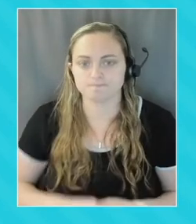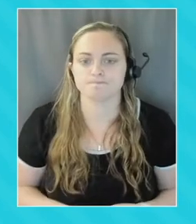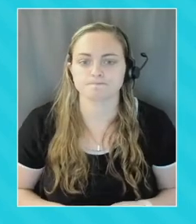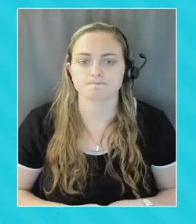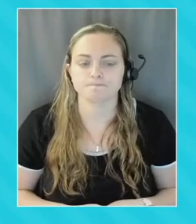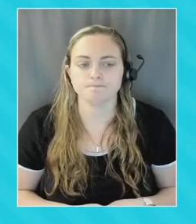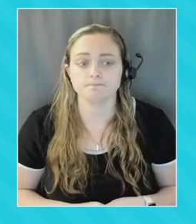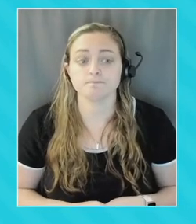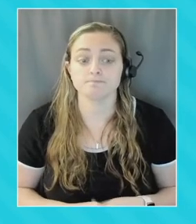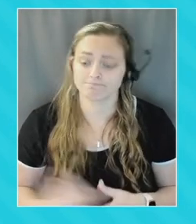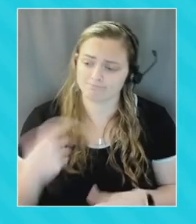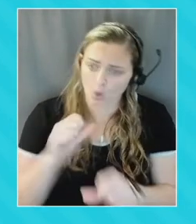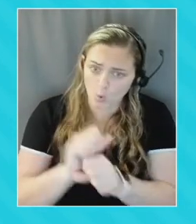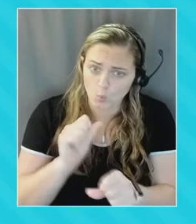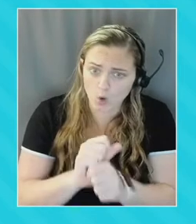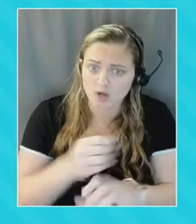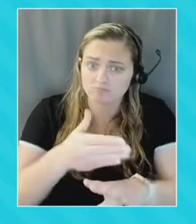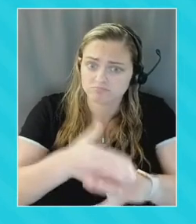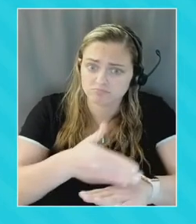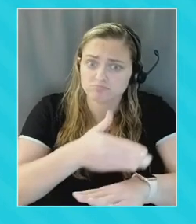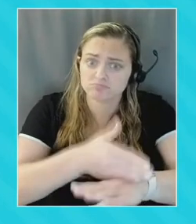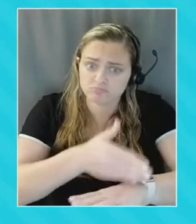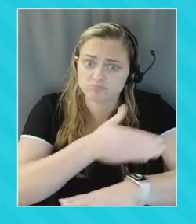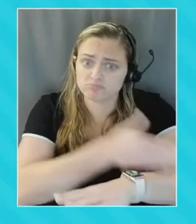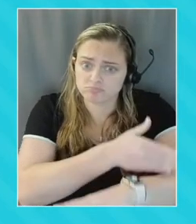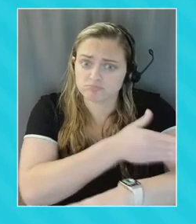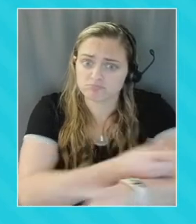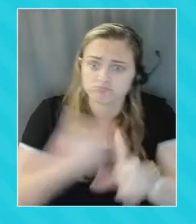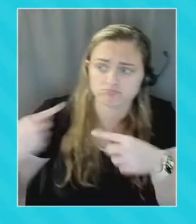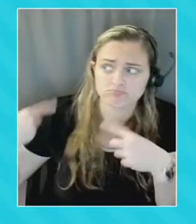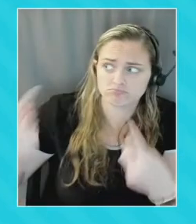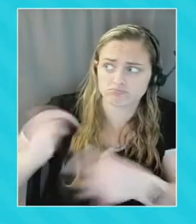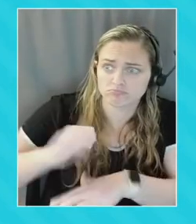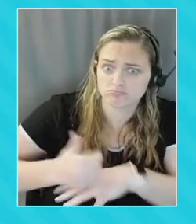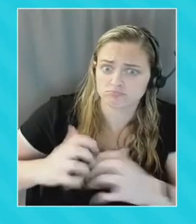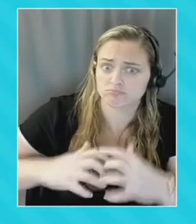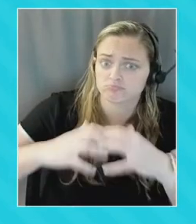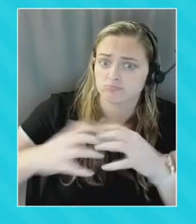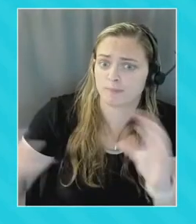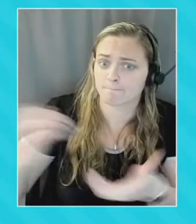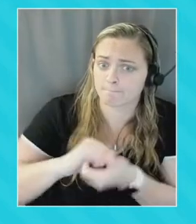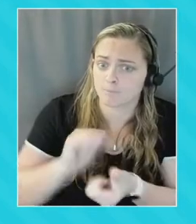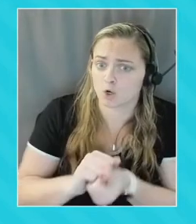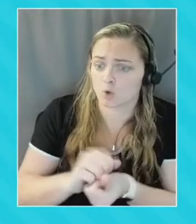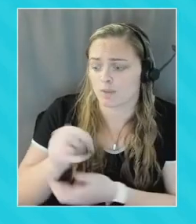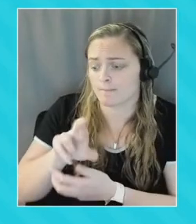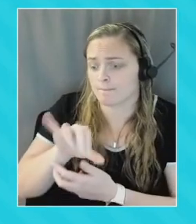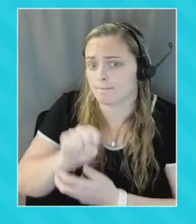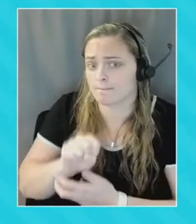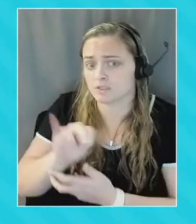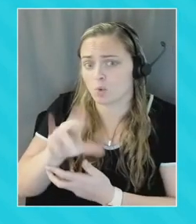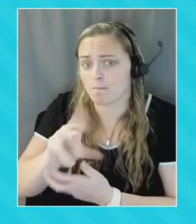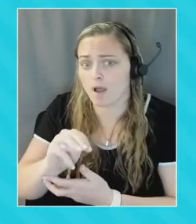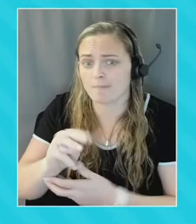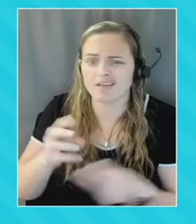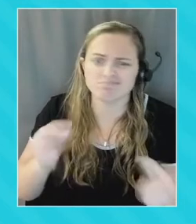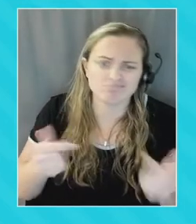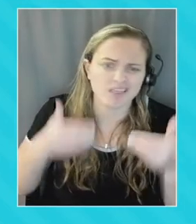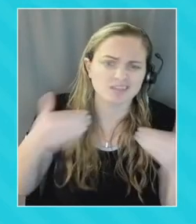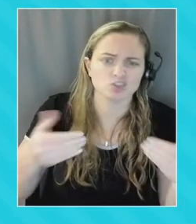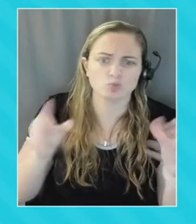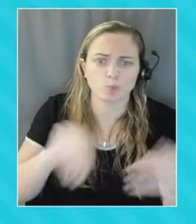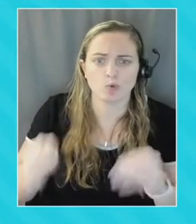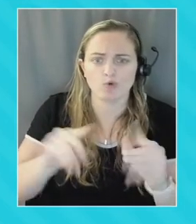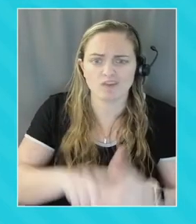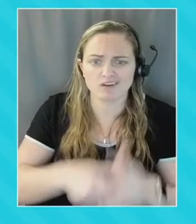PHA's work has come a long way since its founding in partnership with Mrs. Obama's Let's Move initiative. We're leveraging the